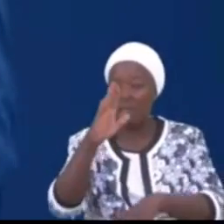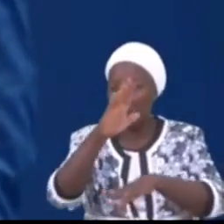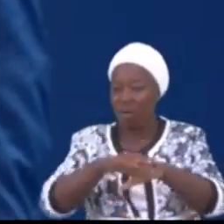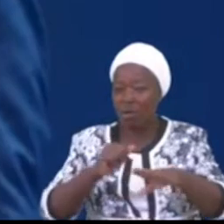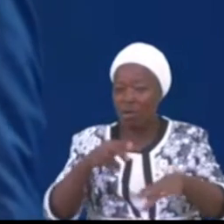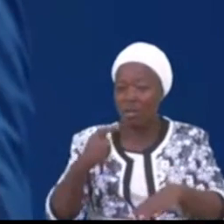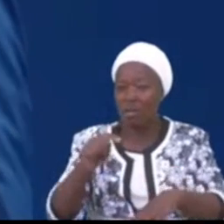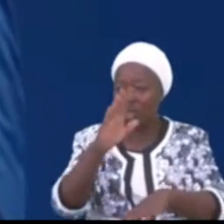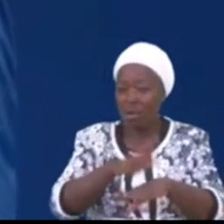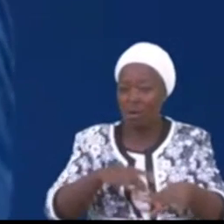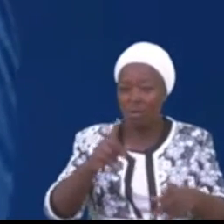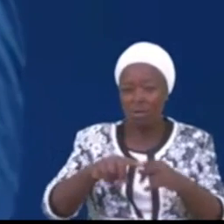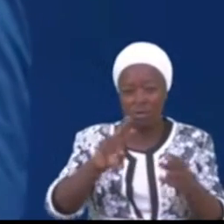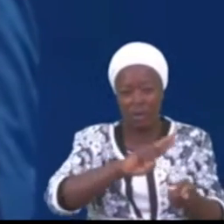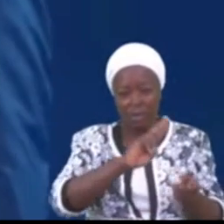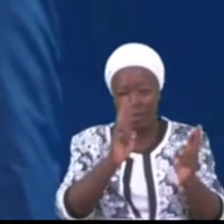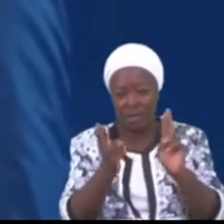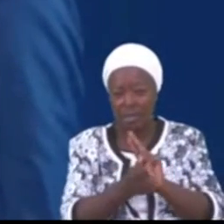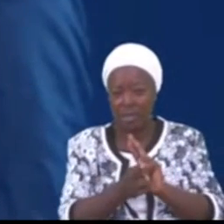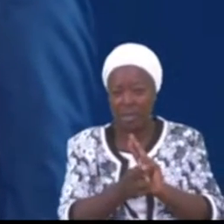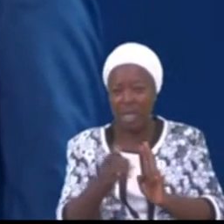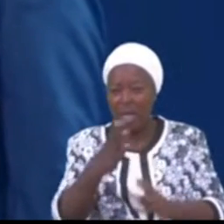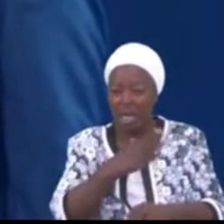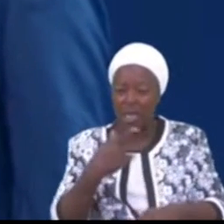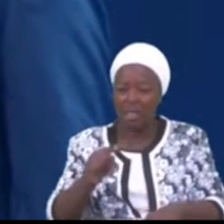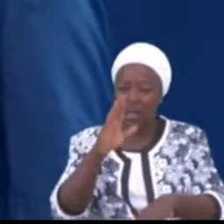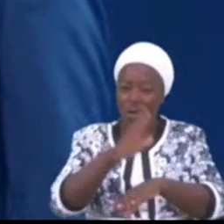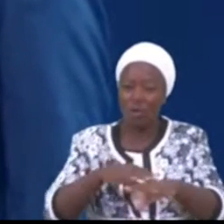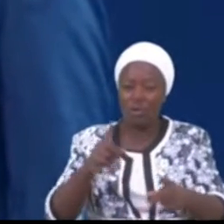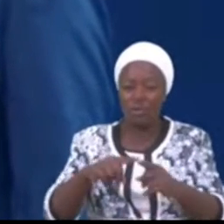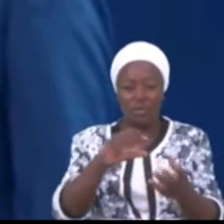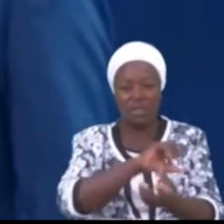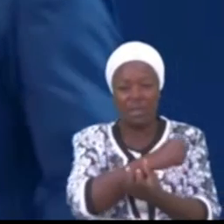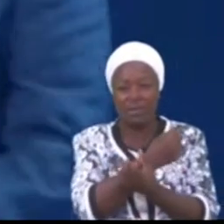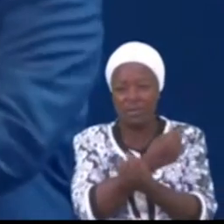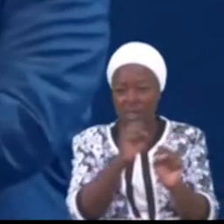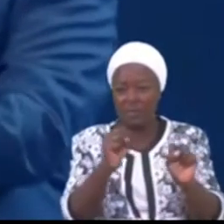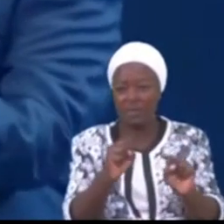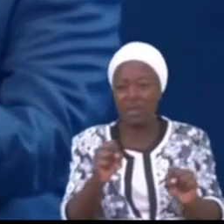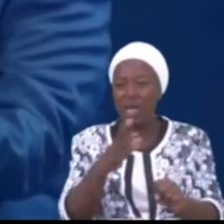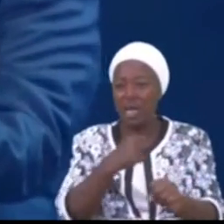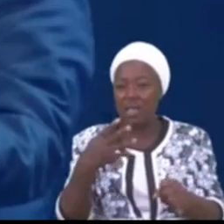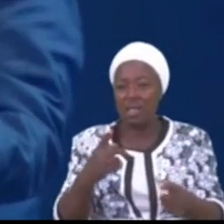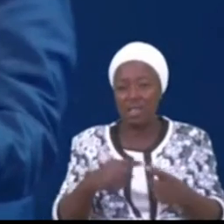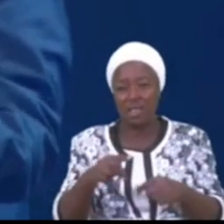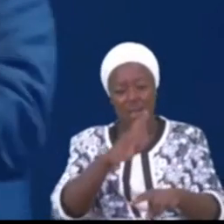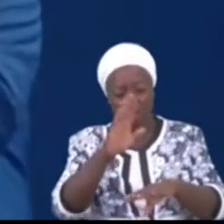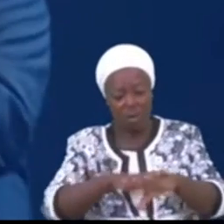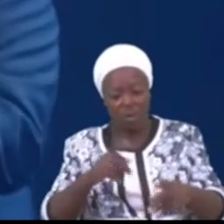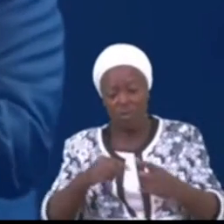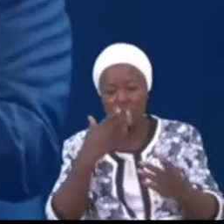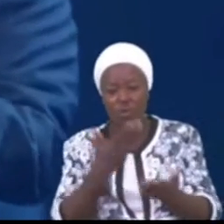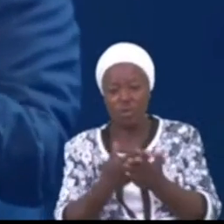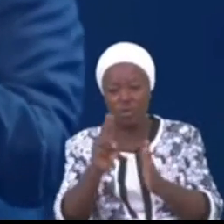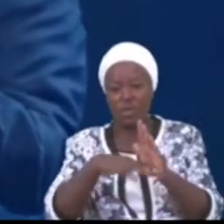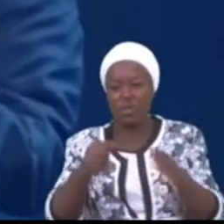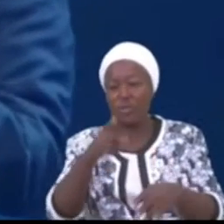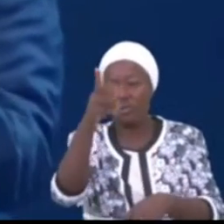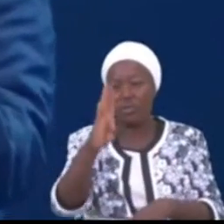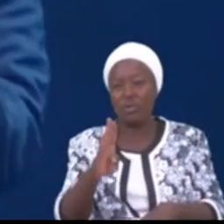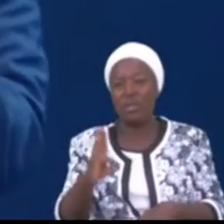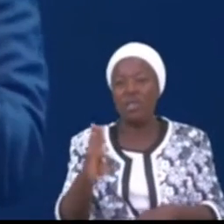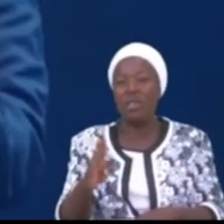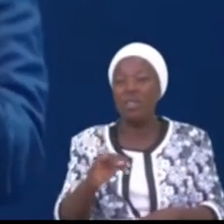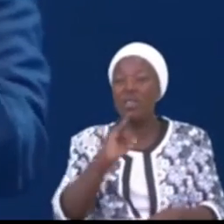the call to repentance, and the call to salvation, and the call to the goodness of God